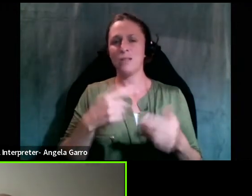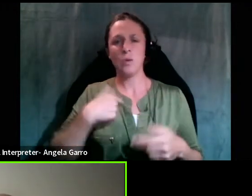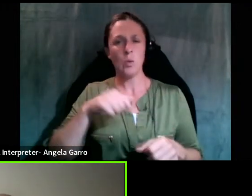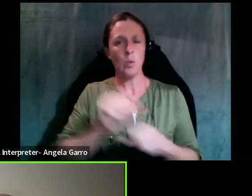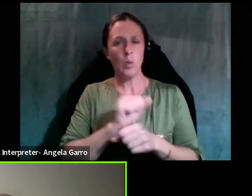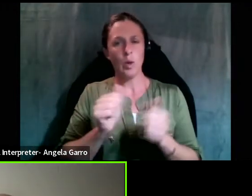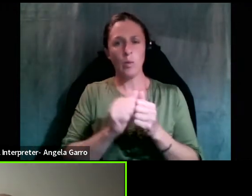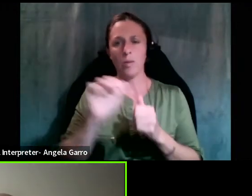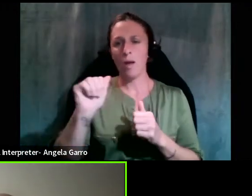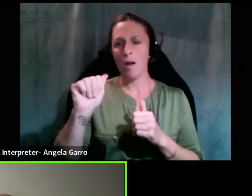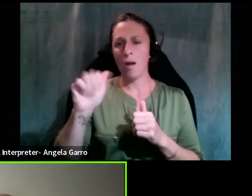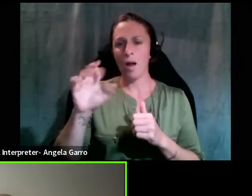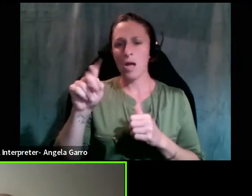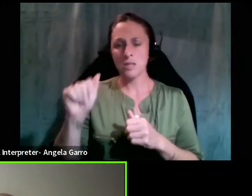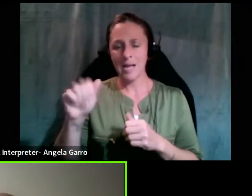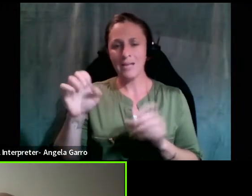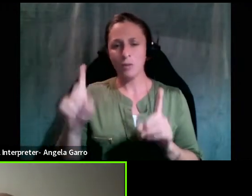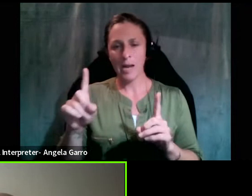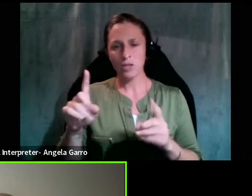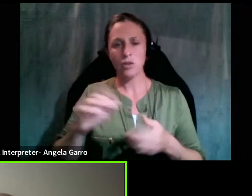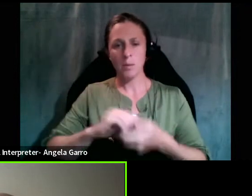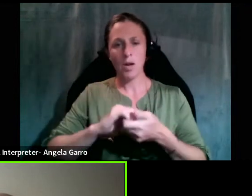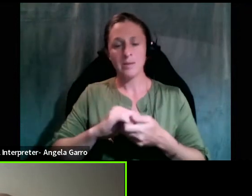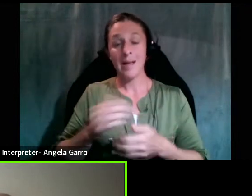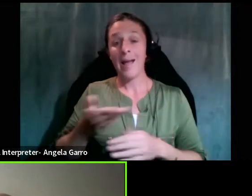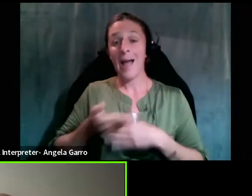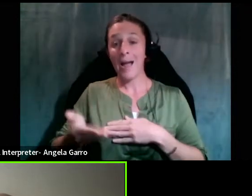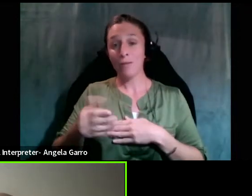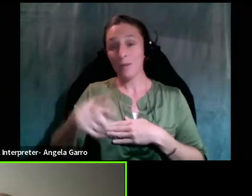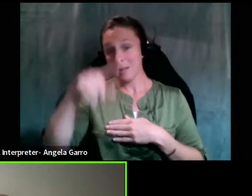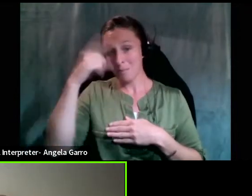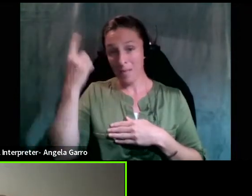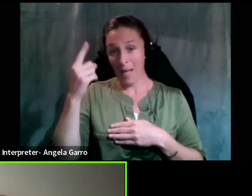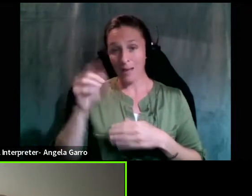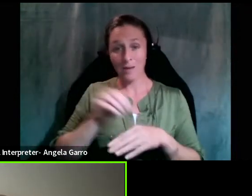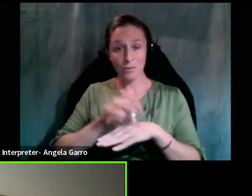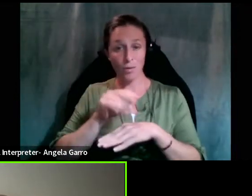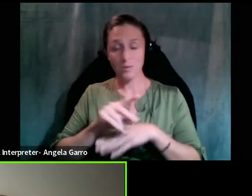Partnerships. Hiring Black consultants is not enough.